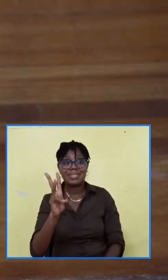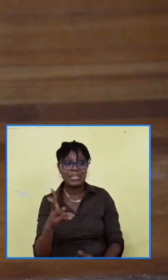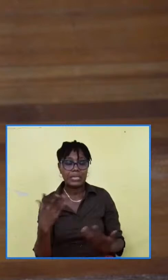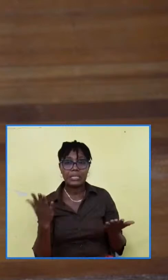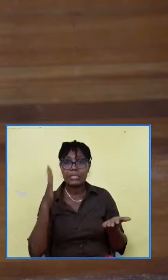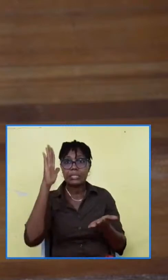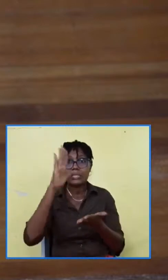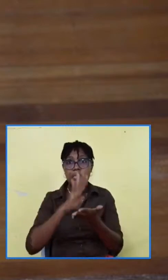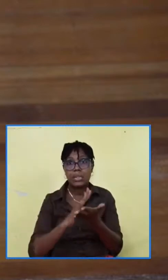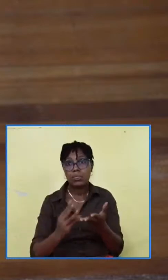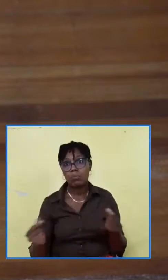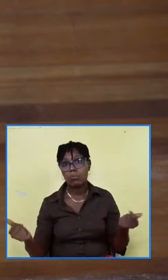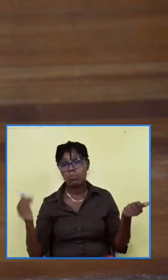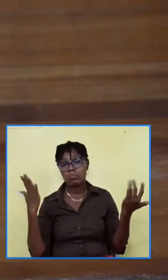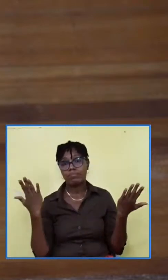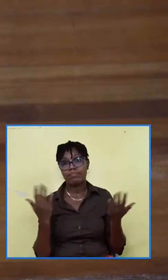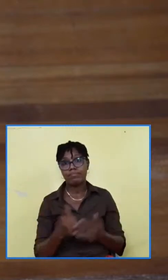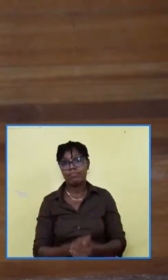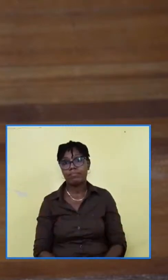I don't know if she wants to talk about the